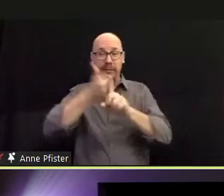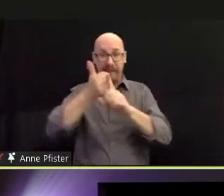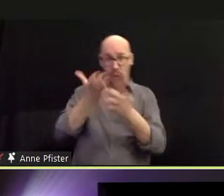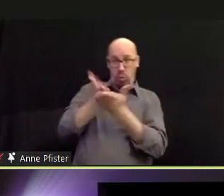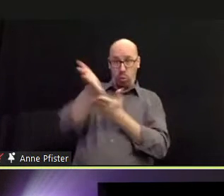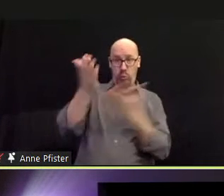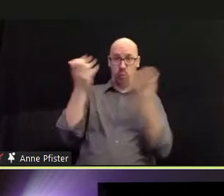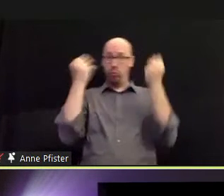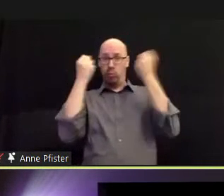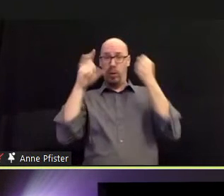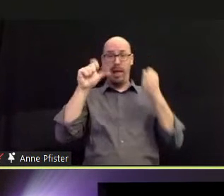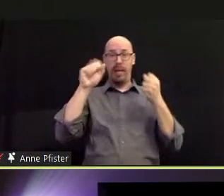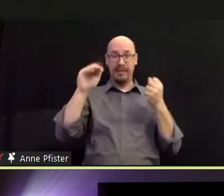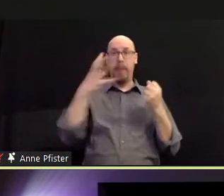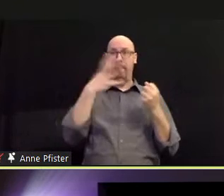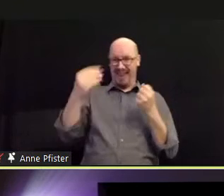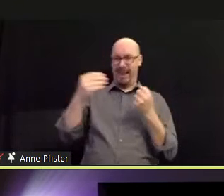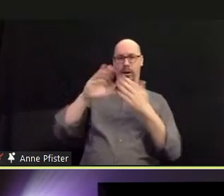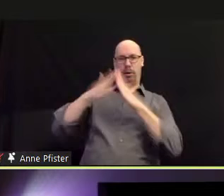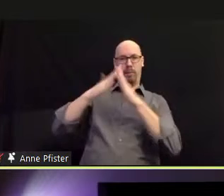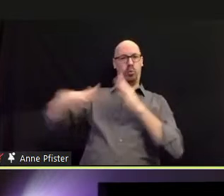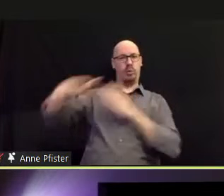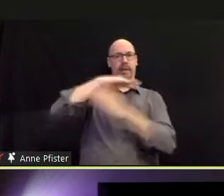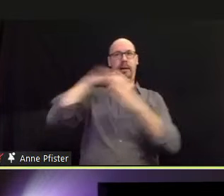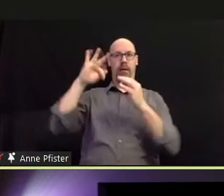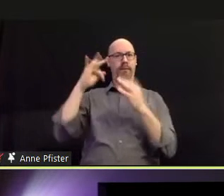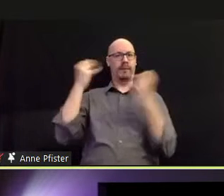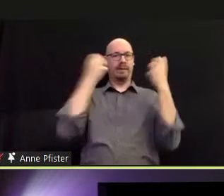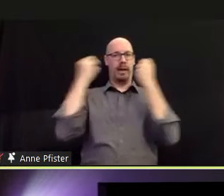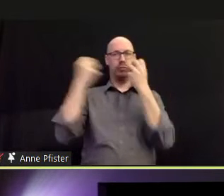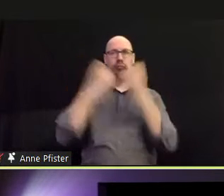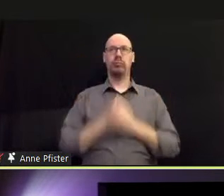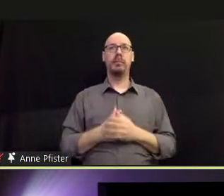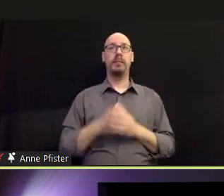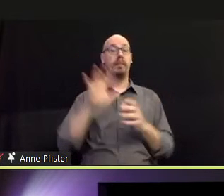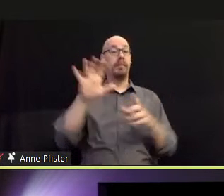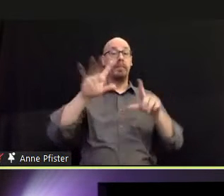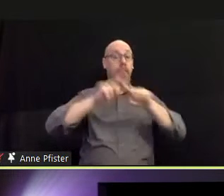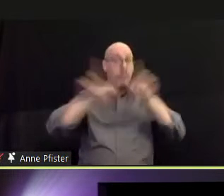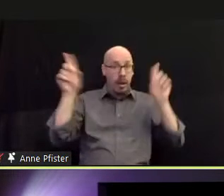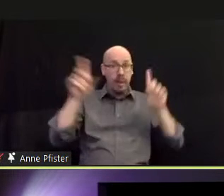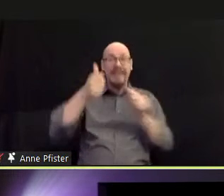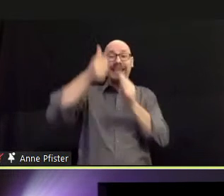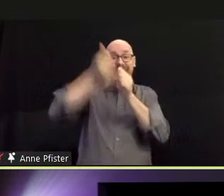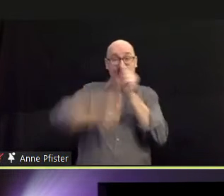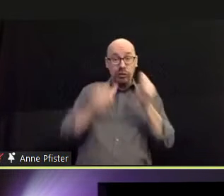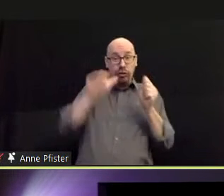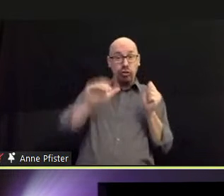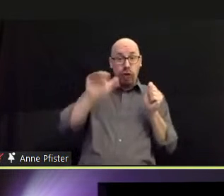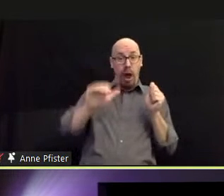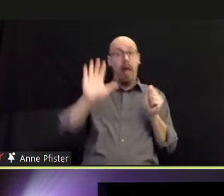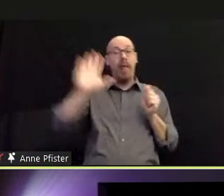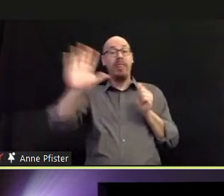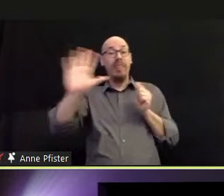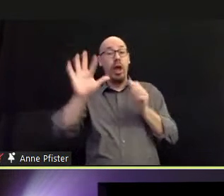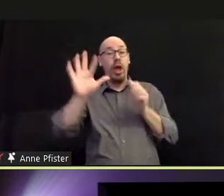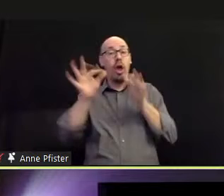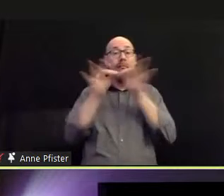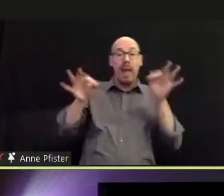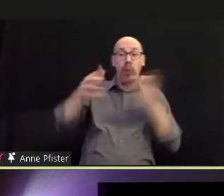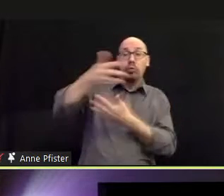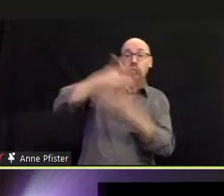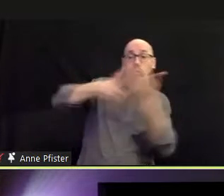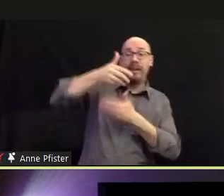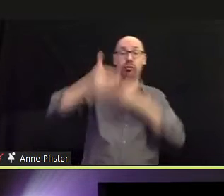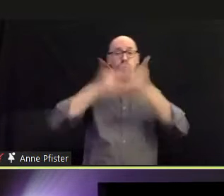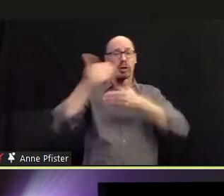signing community. Yet each deaf child's language socialization process is unique because deaf children often begin